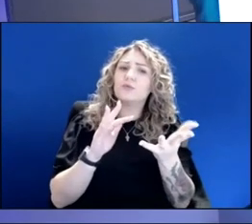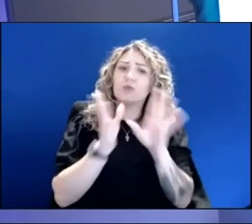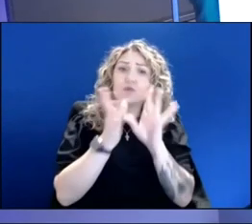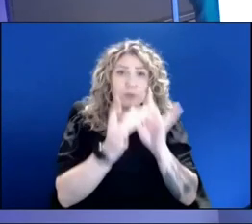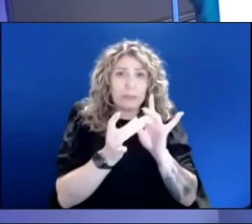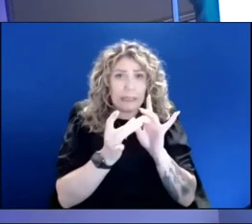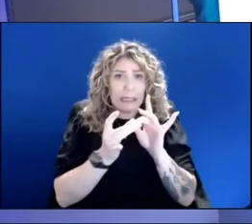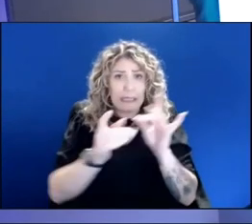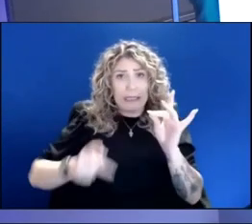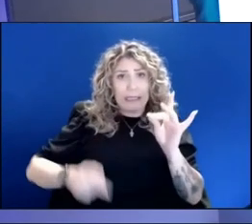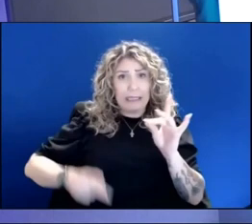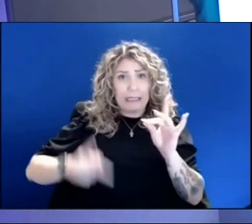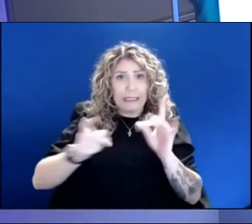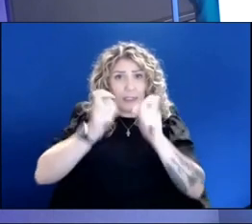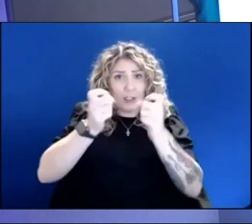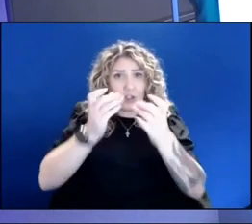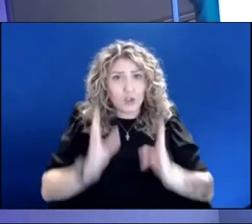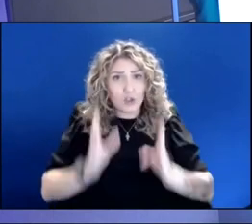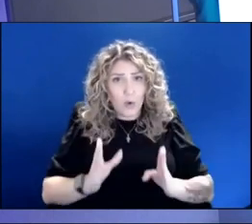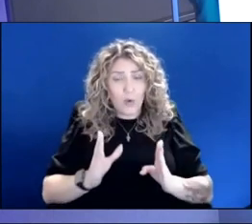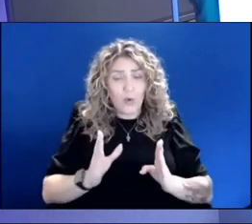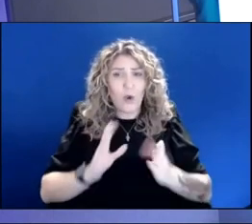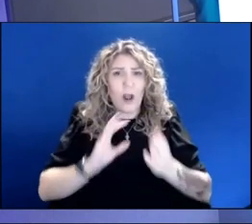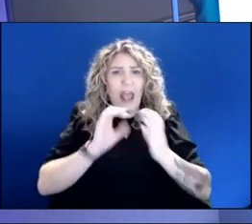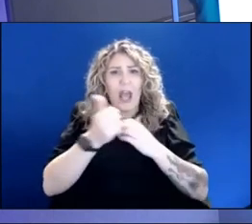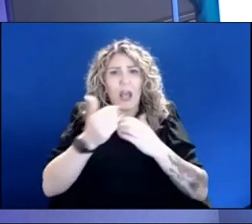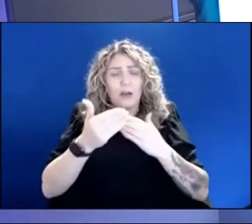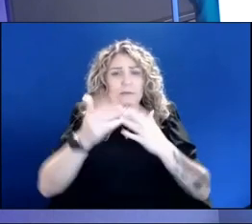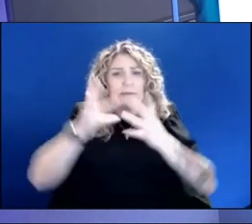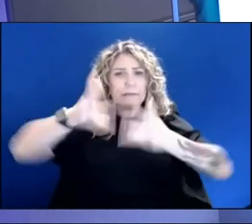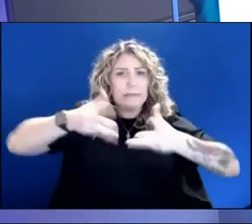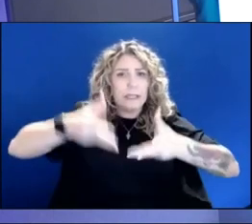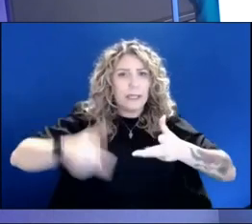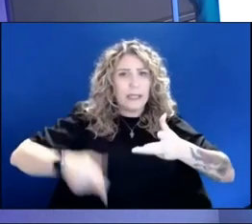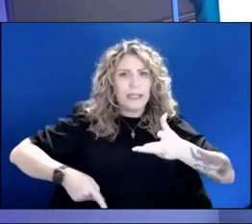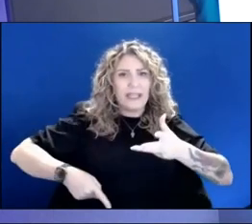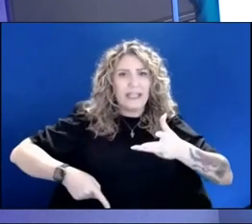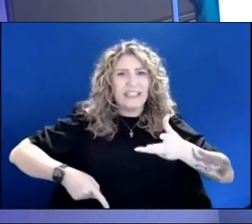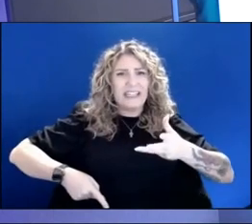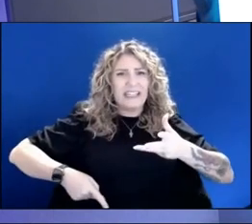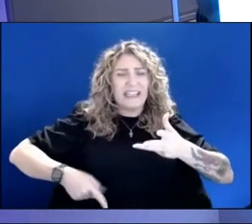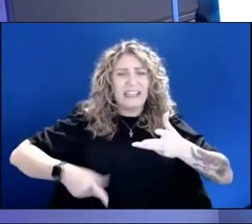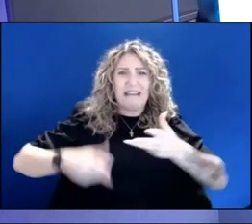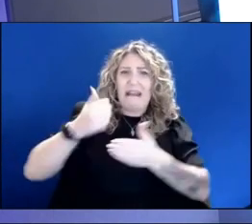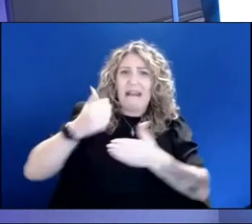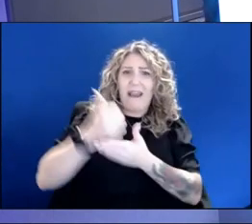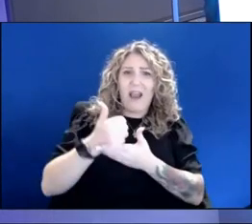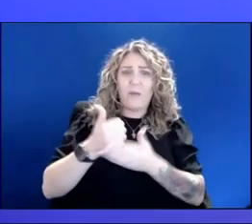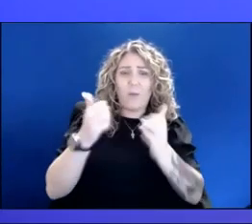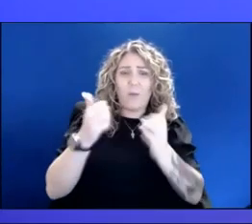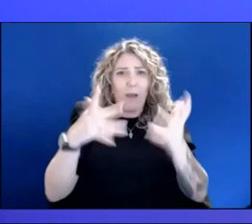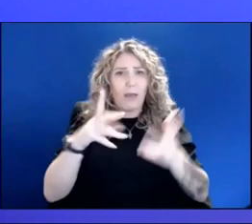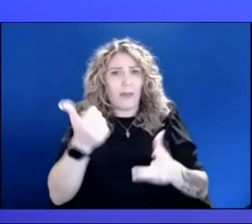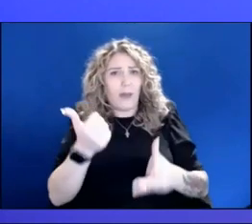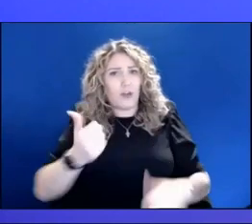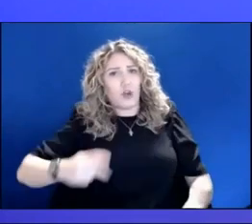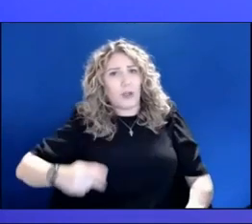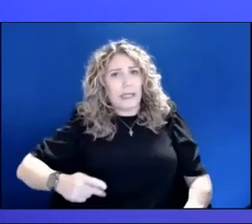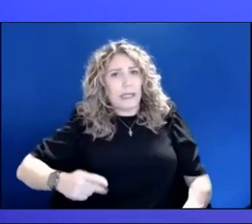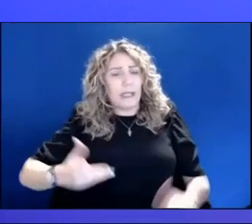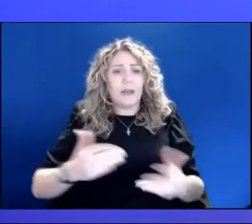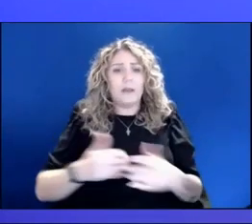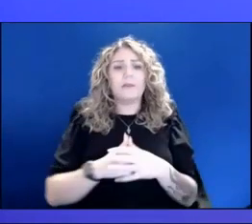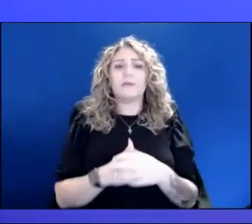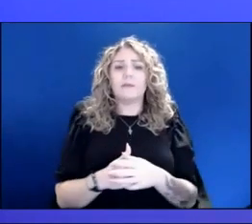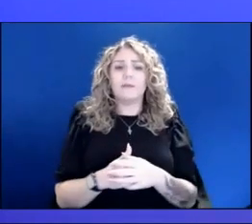as far as Stephanie goes, how does the remaining kidney compensate for the absence of the other? The other kidney gets a little